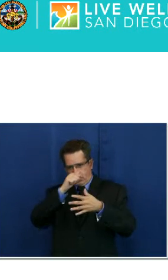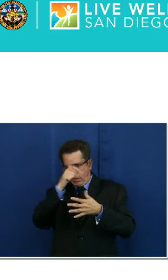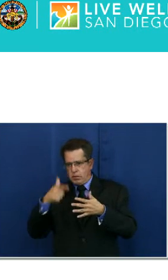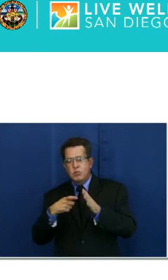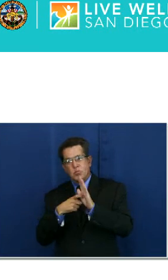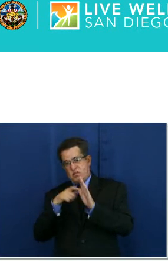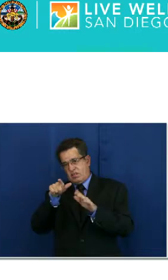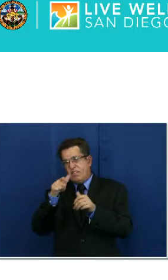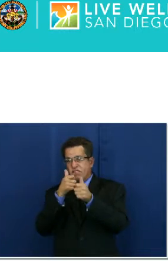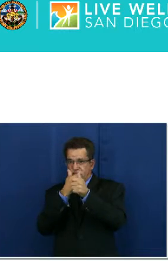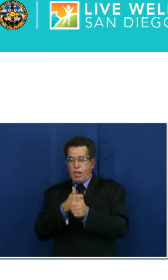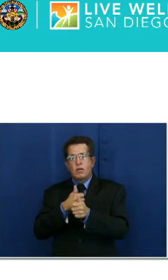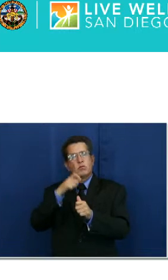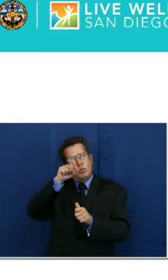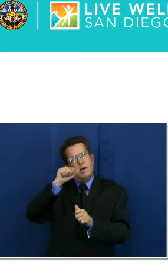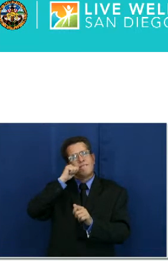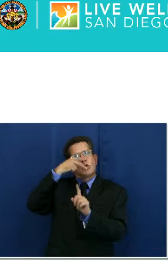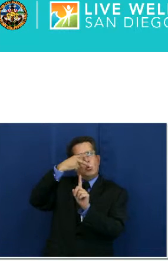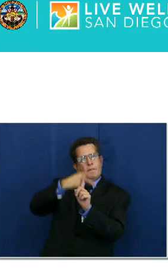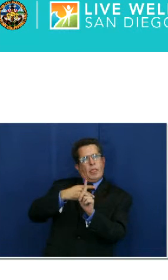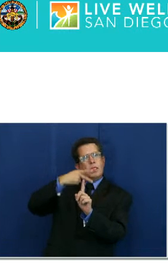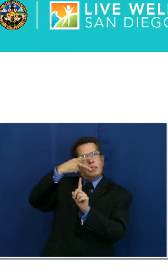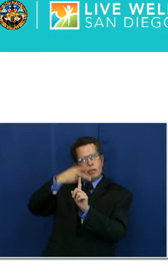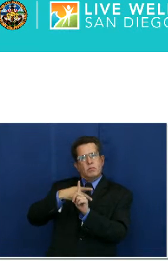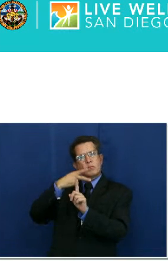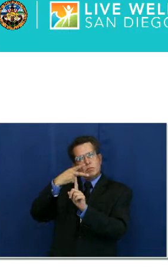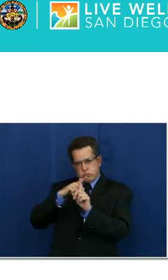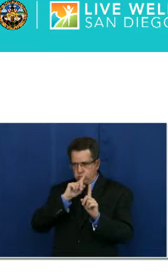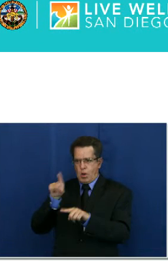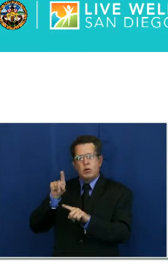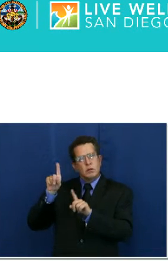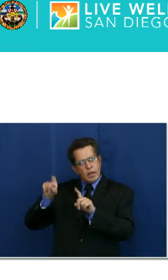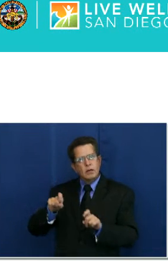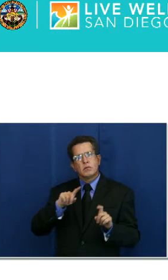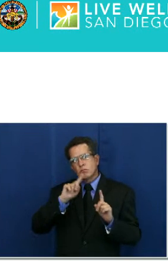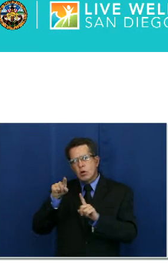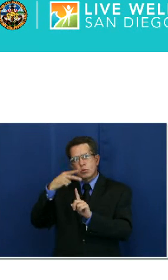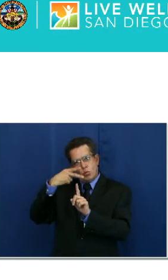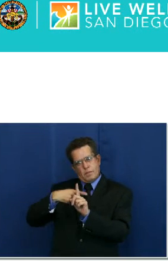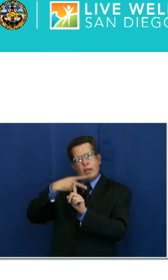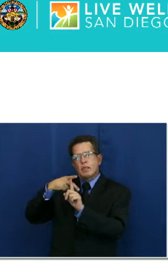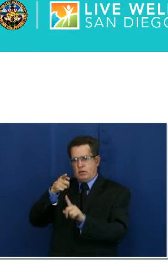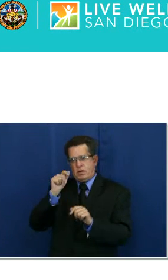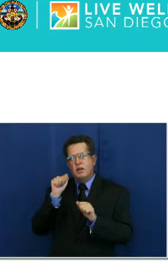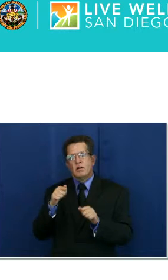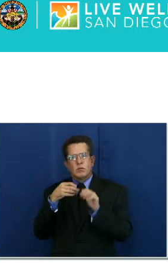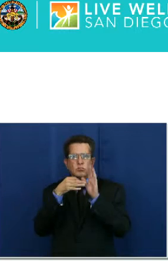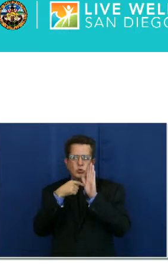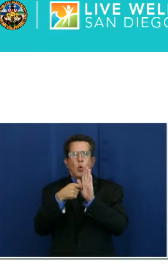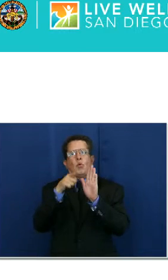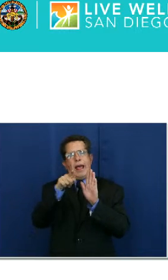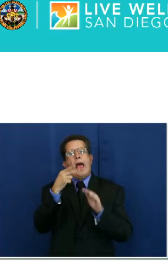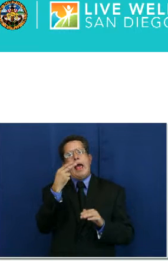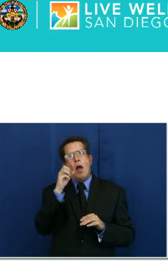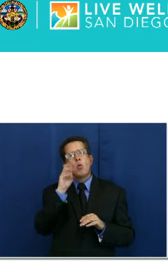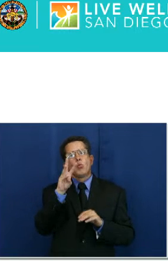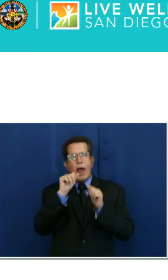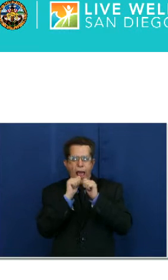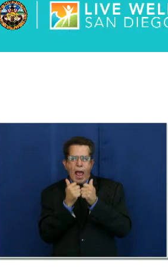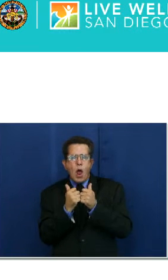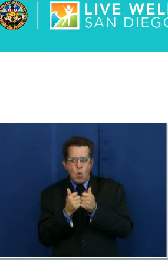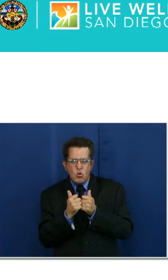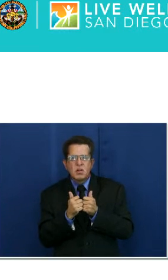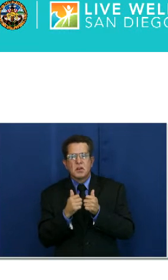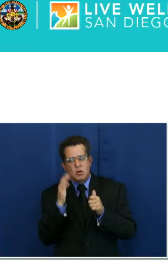tested every 2 months. And they provide a few different formulas on how you can do that. It is with the caveat provided the testing